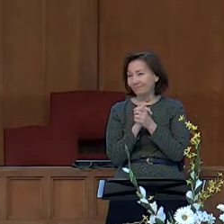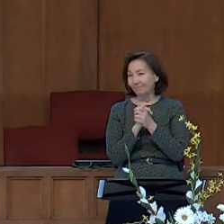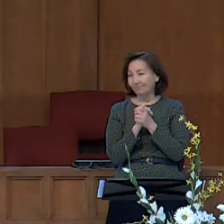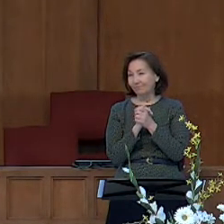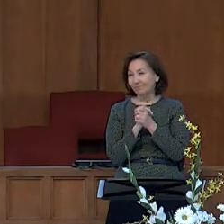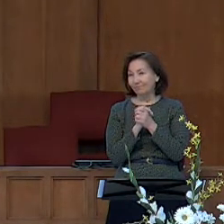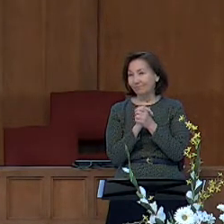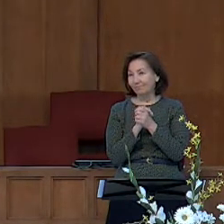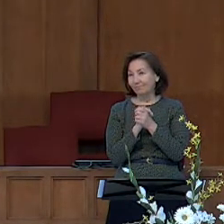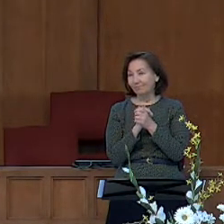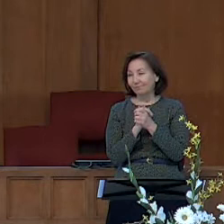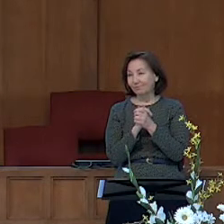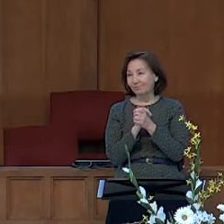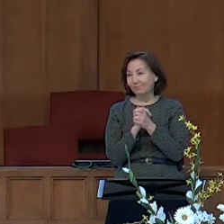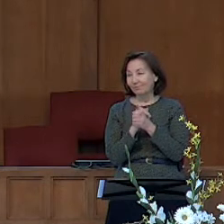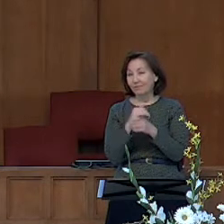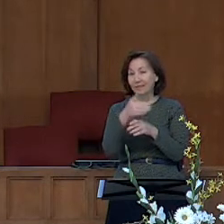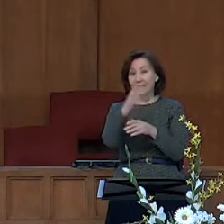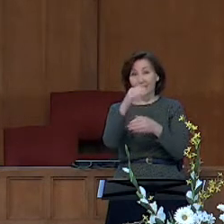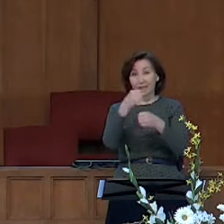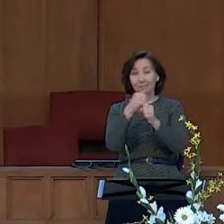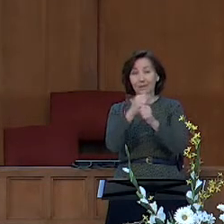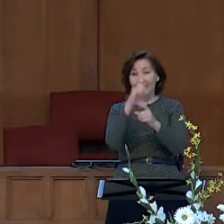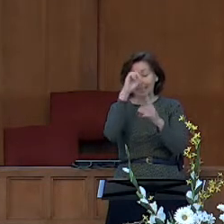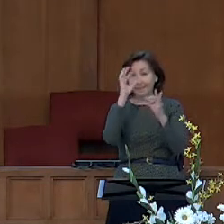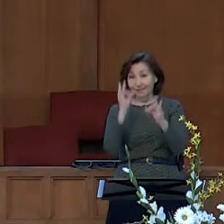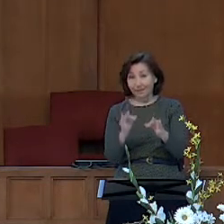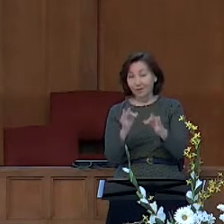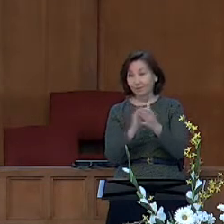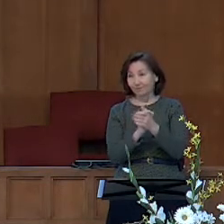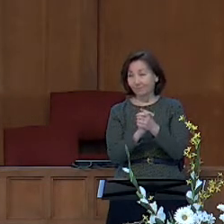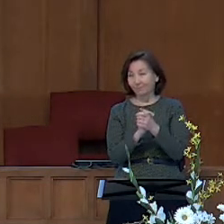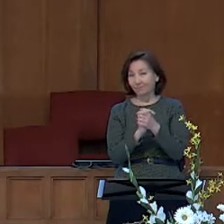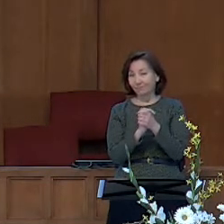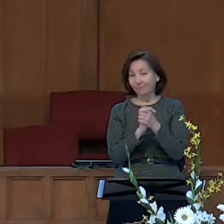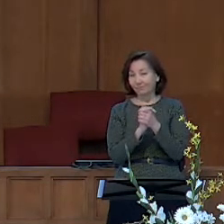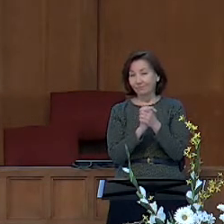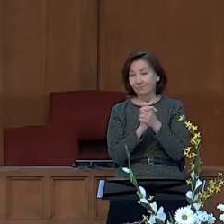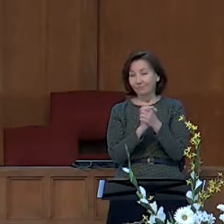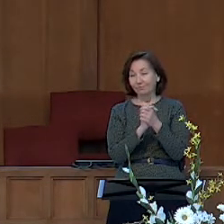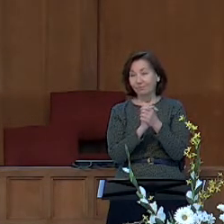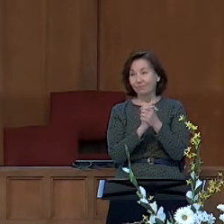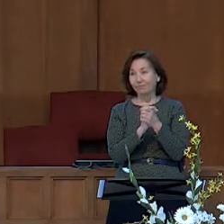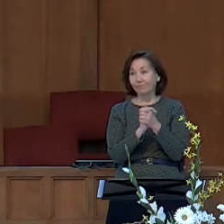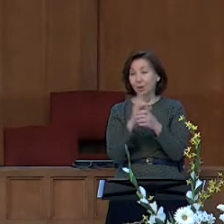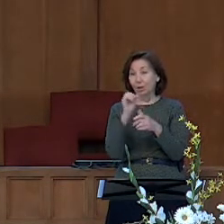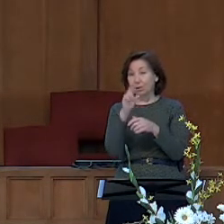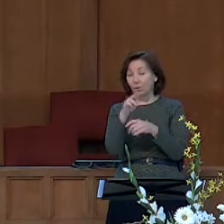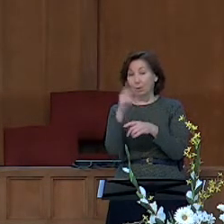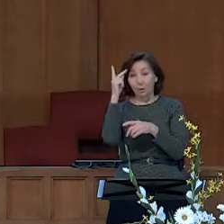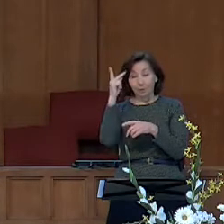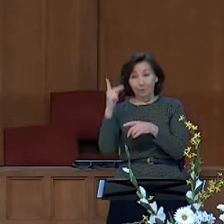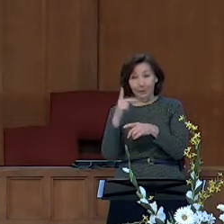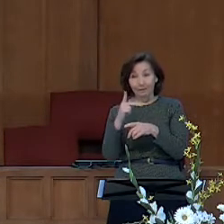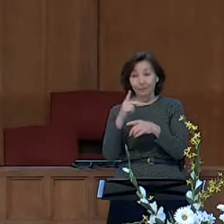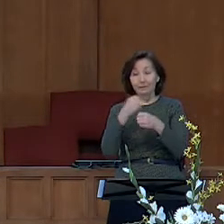God made a decision. God made a decision, or your parents made a decision